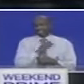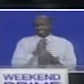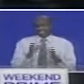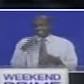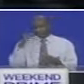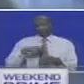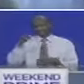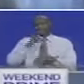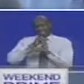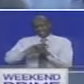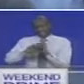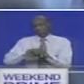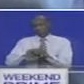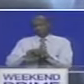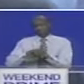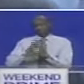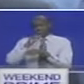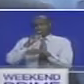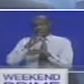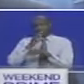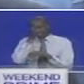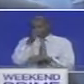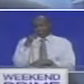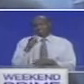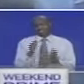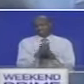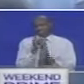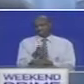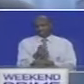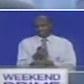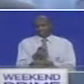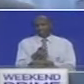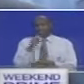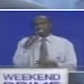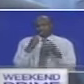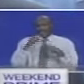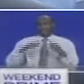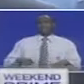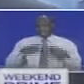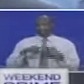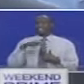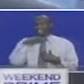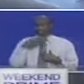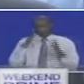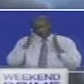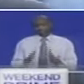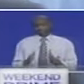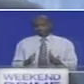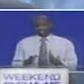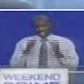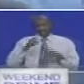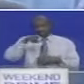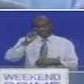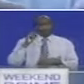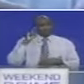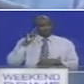the matter. We are talking about the life and death of a human being. And if they are thinking that we've